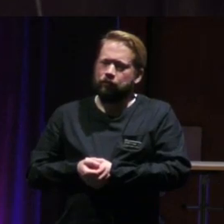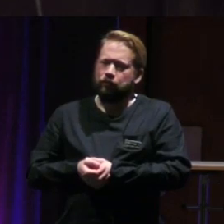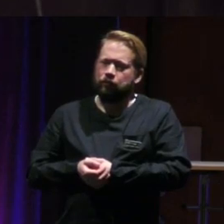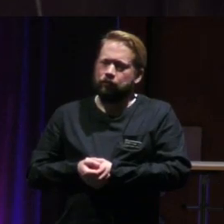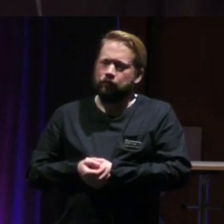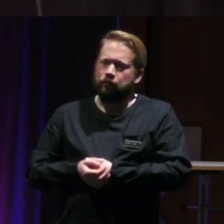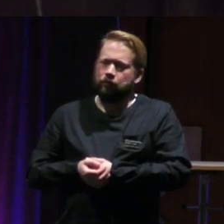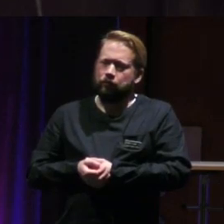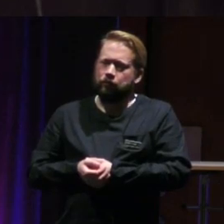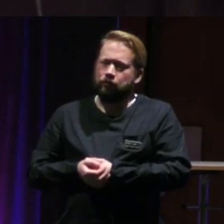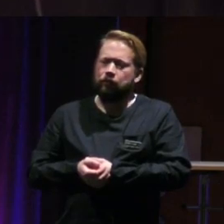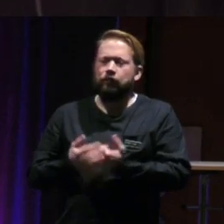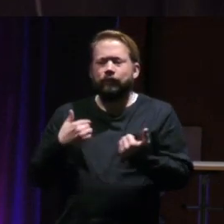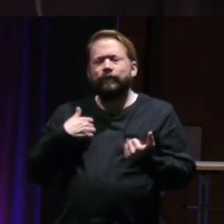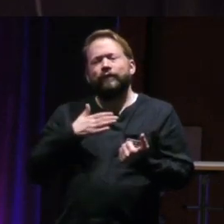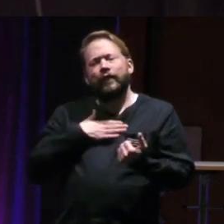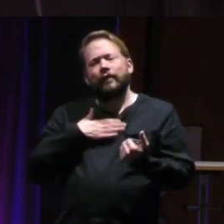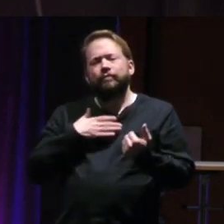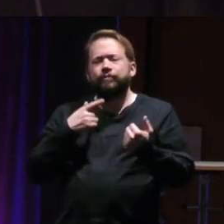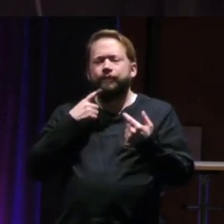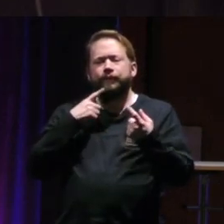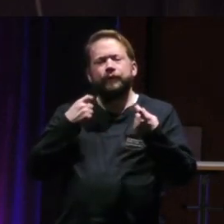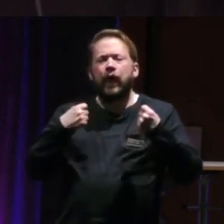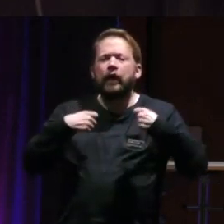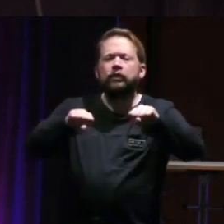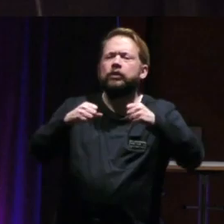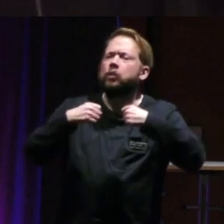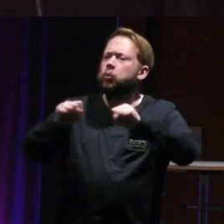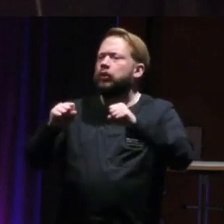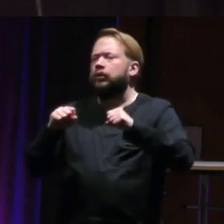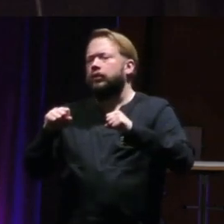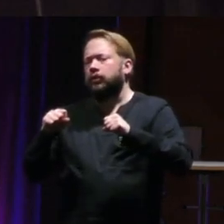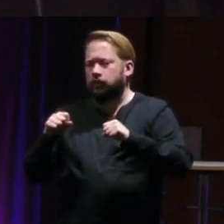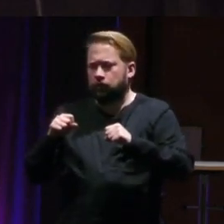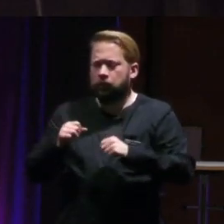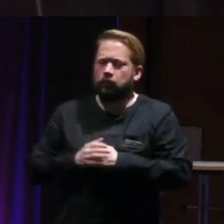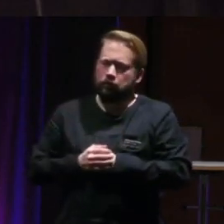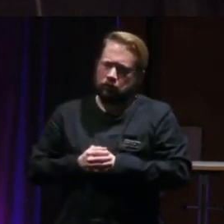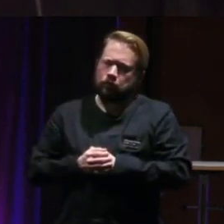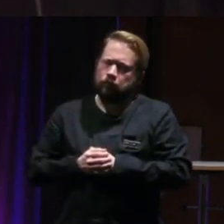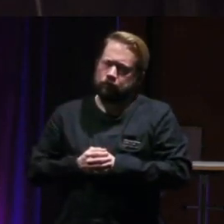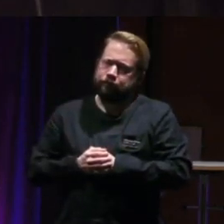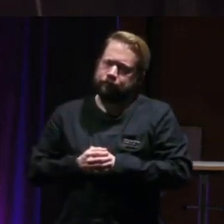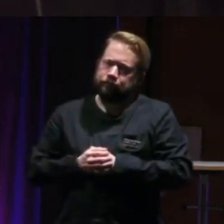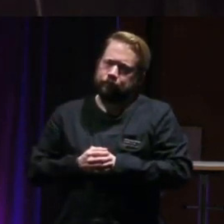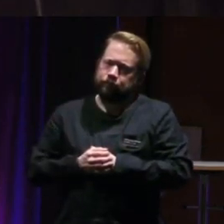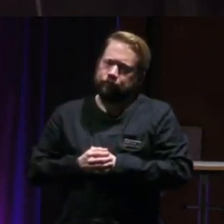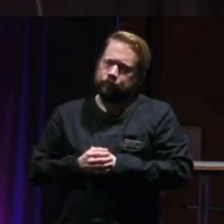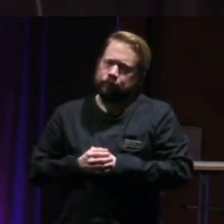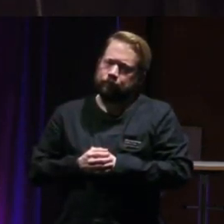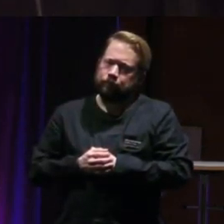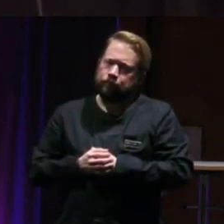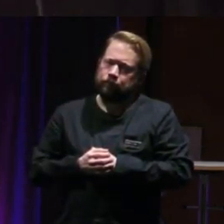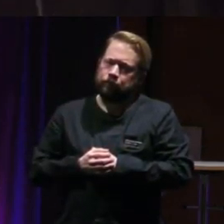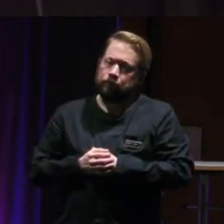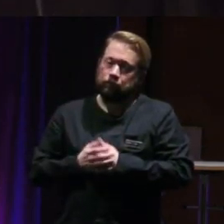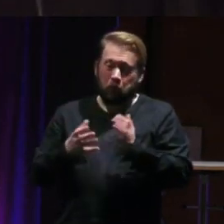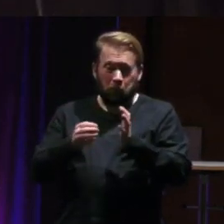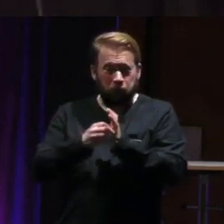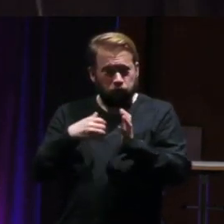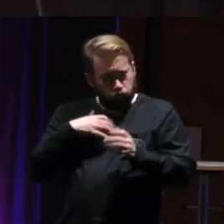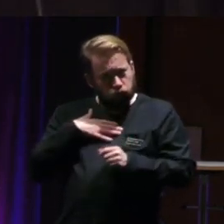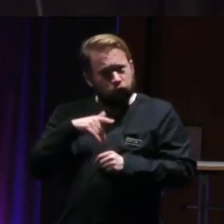I wanted to do actions, and I think it's, well. It's important. It's important, yes, of